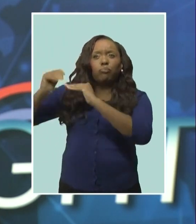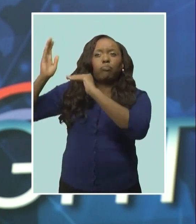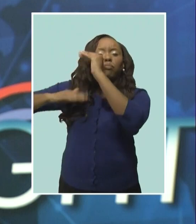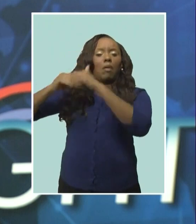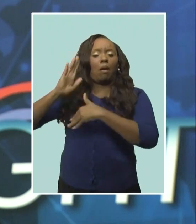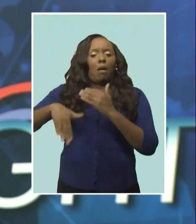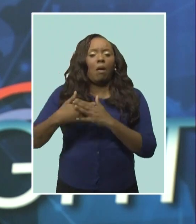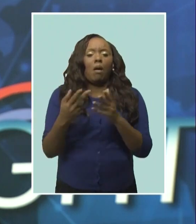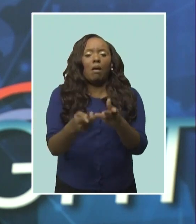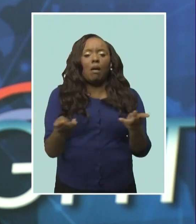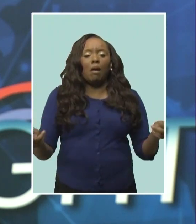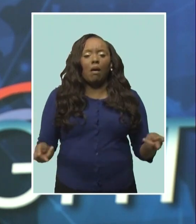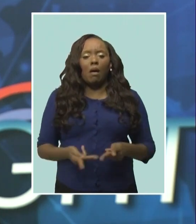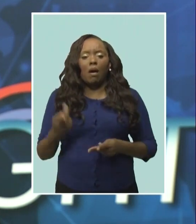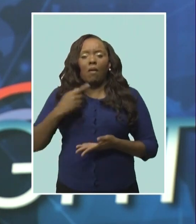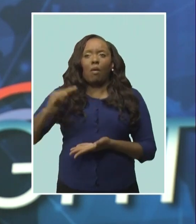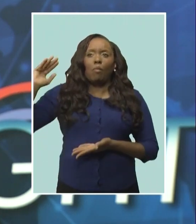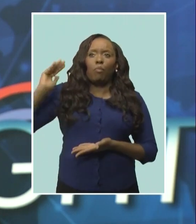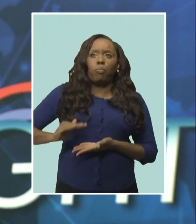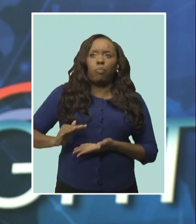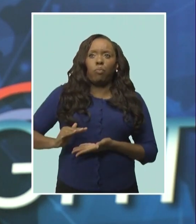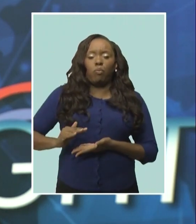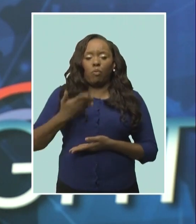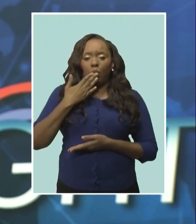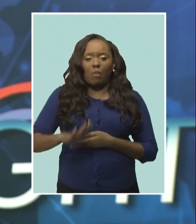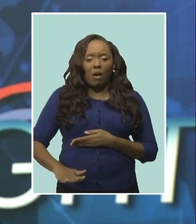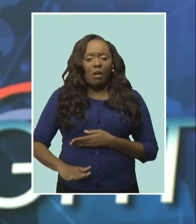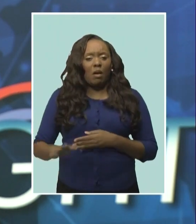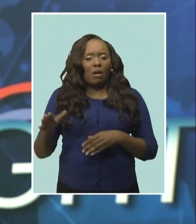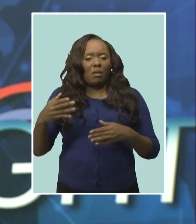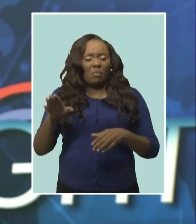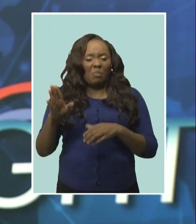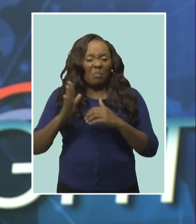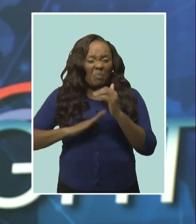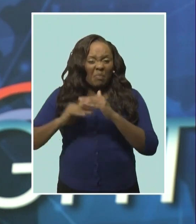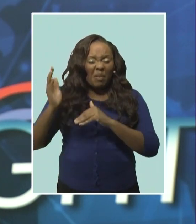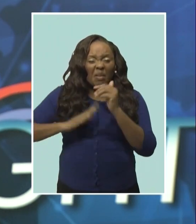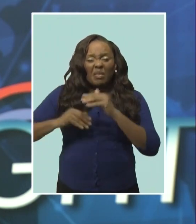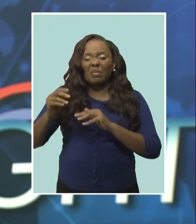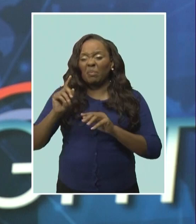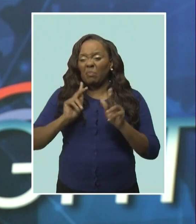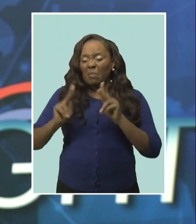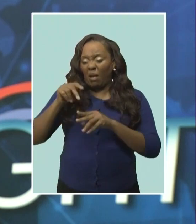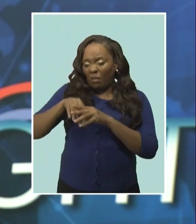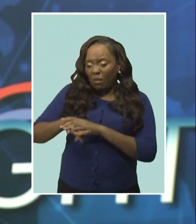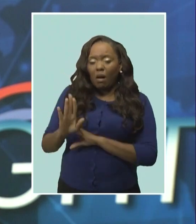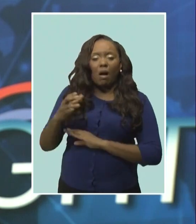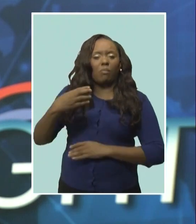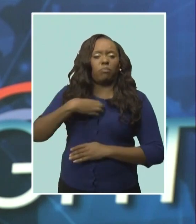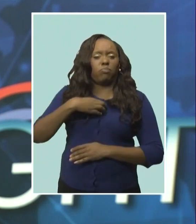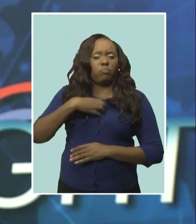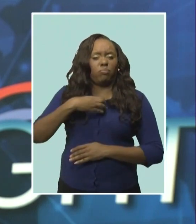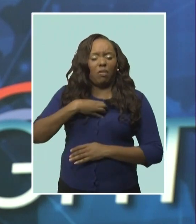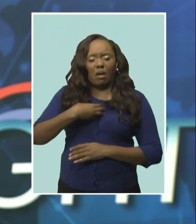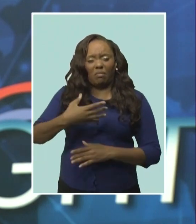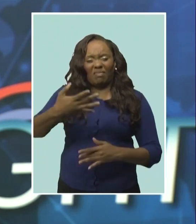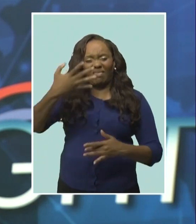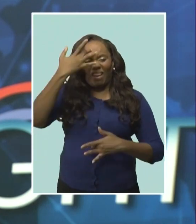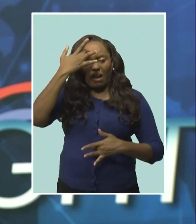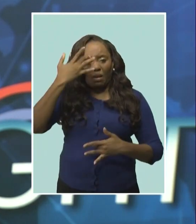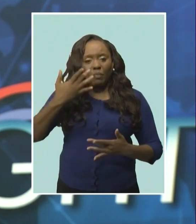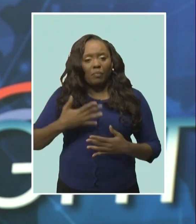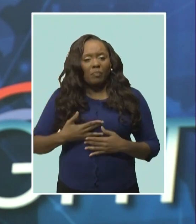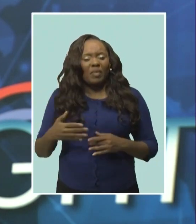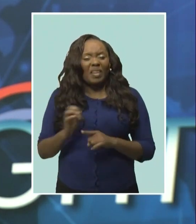to reduce sick building complaints. According to Senior Minister Dr. William Duguid, it is necessary as environmental and